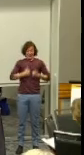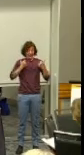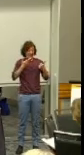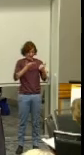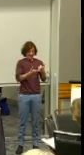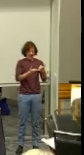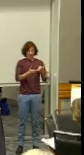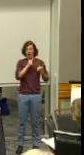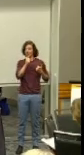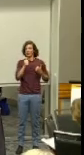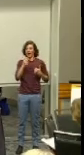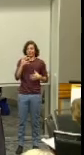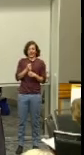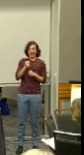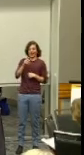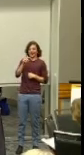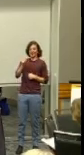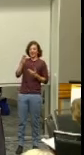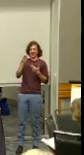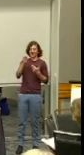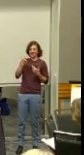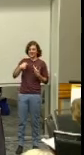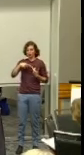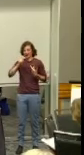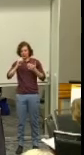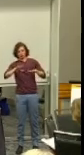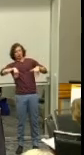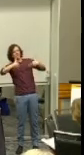as disability service providers.